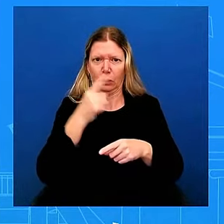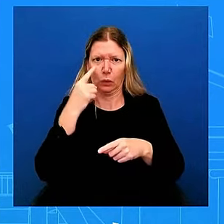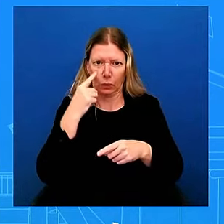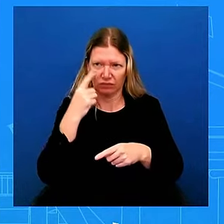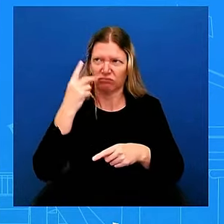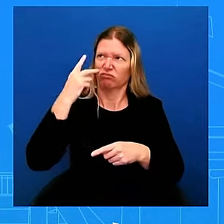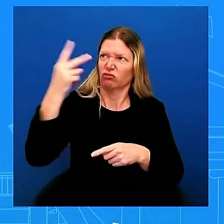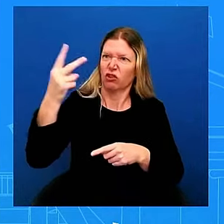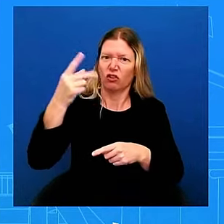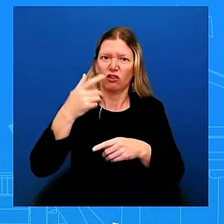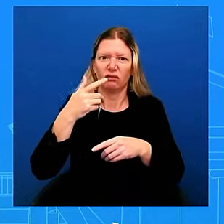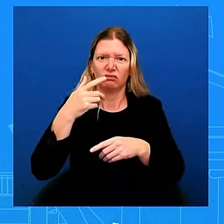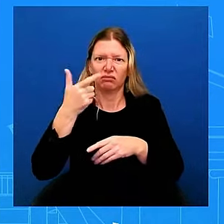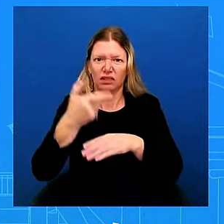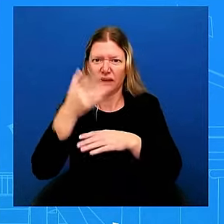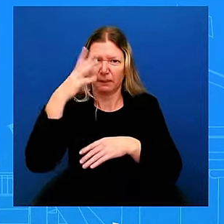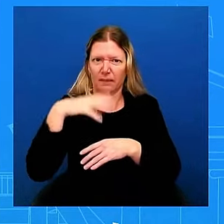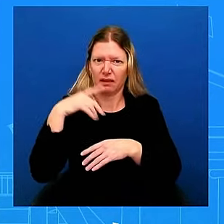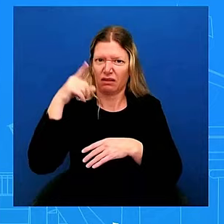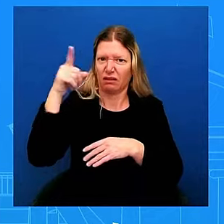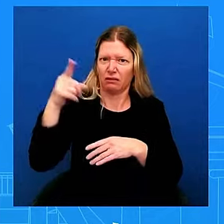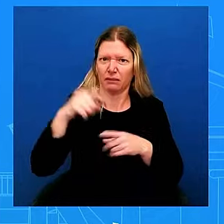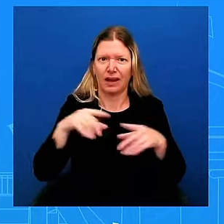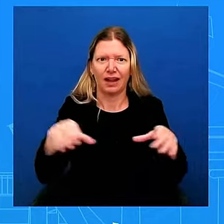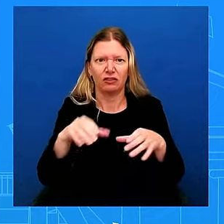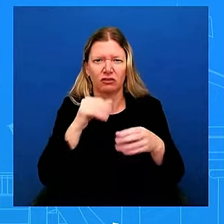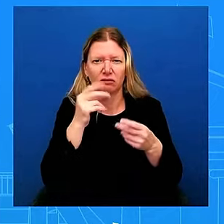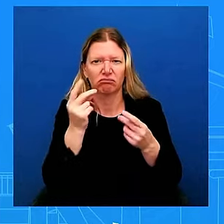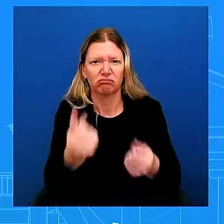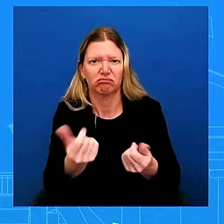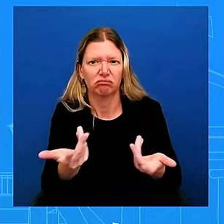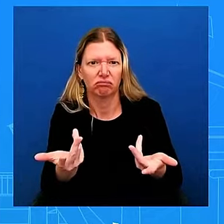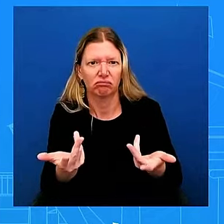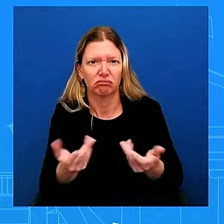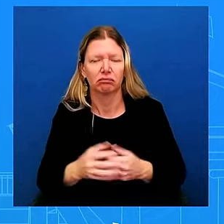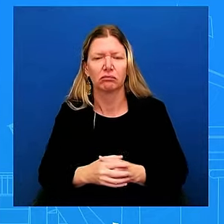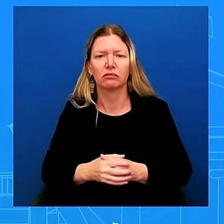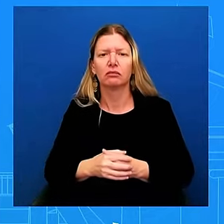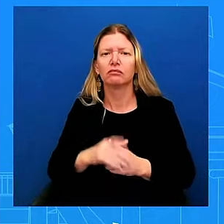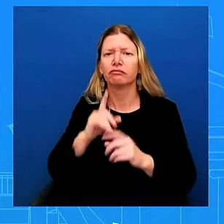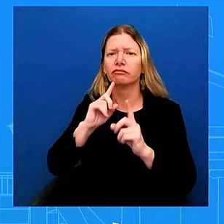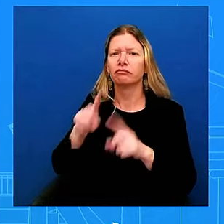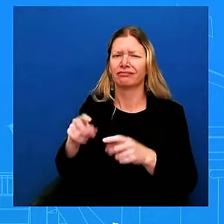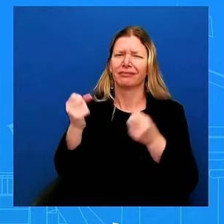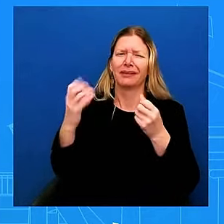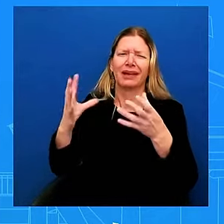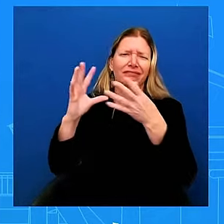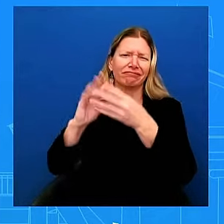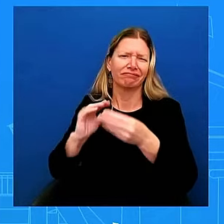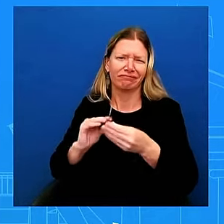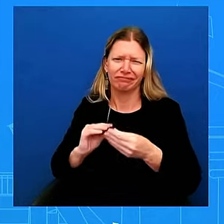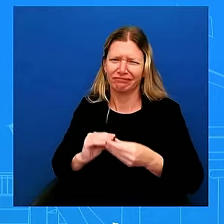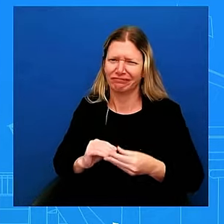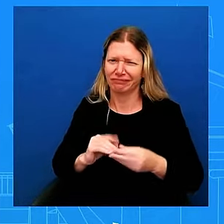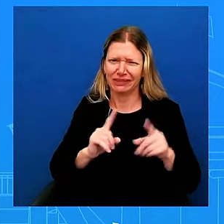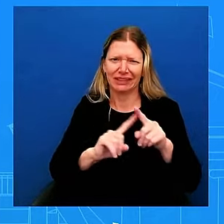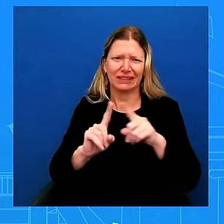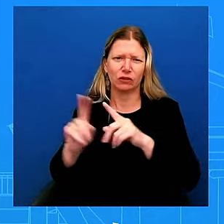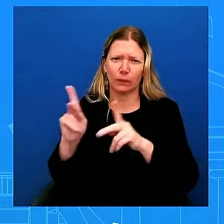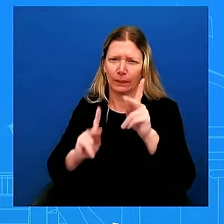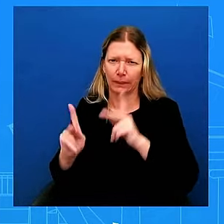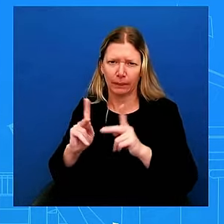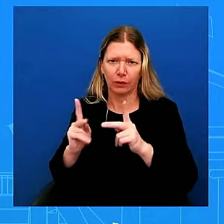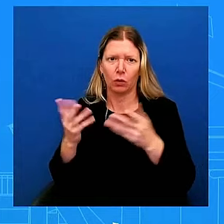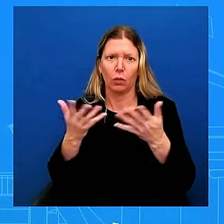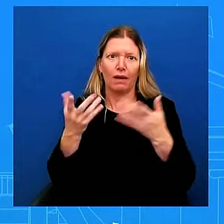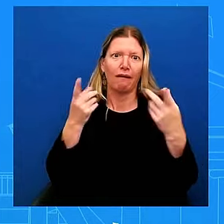So there have been statements by many people with respect to what did and did not occur. We're going to let the investigation